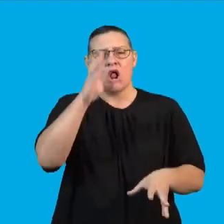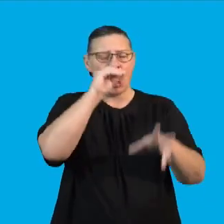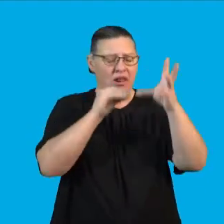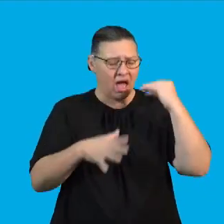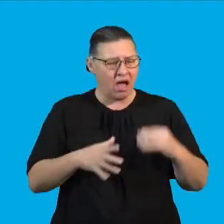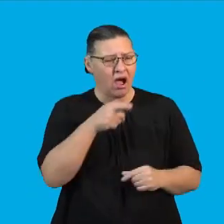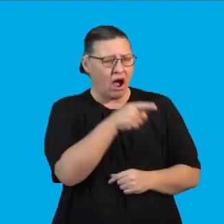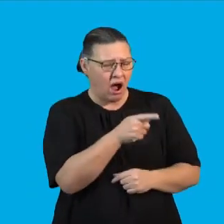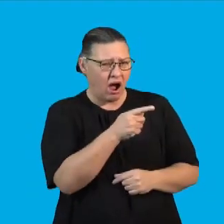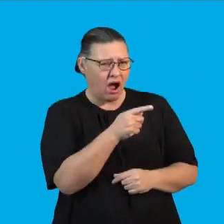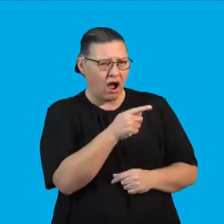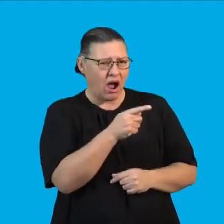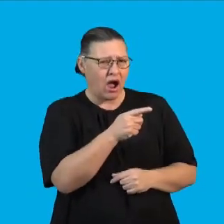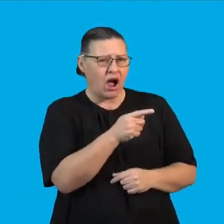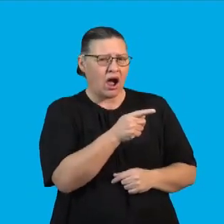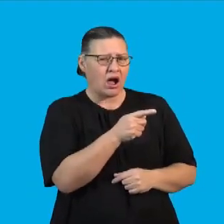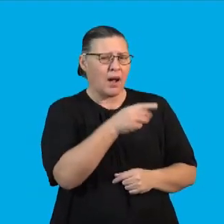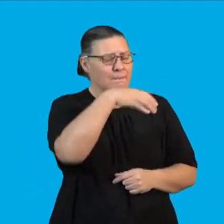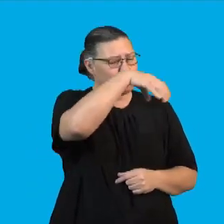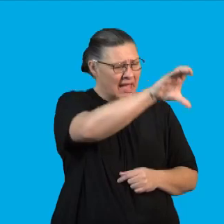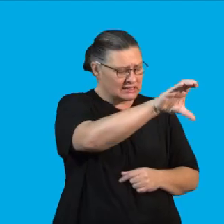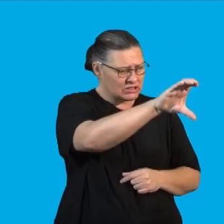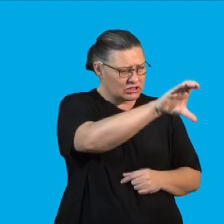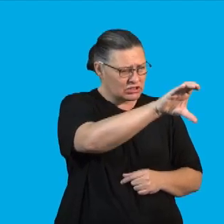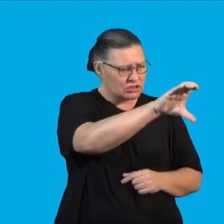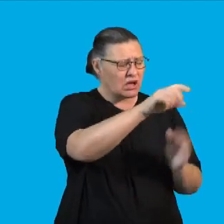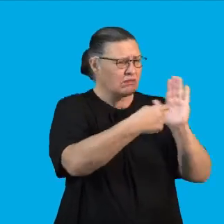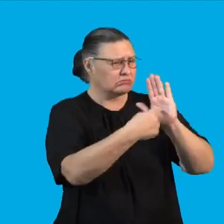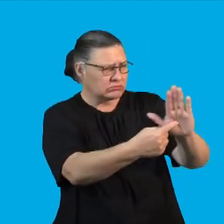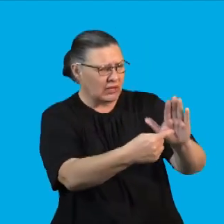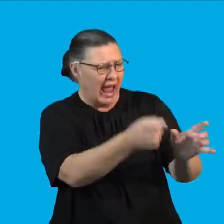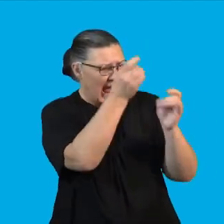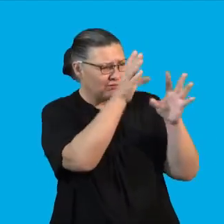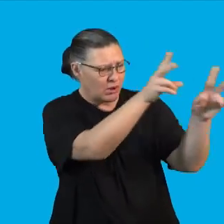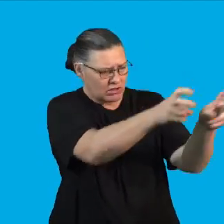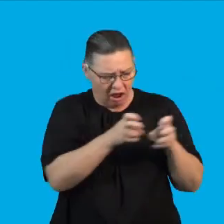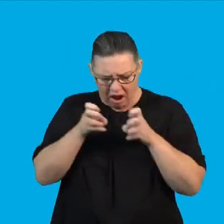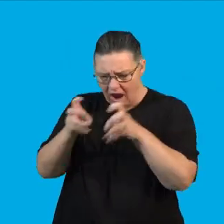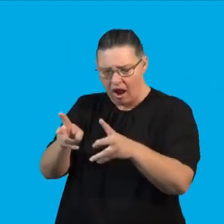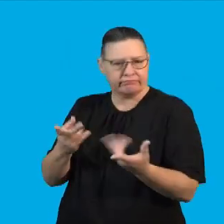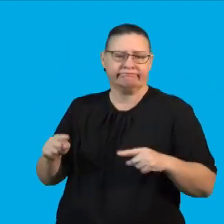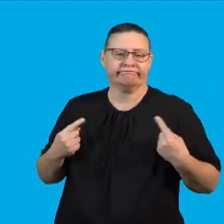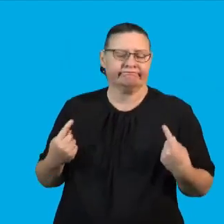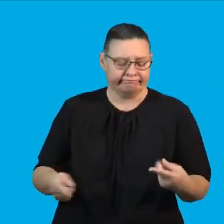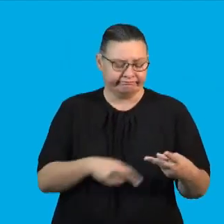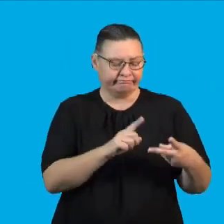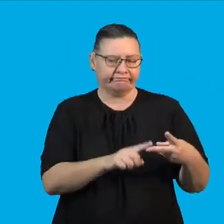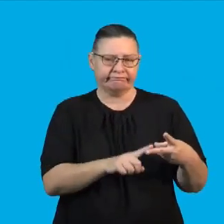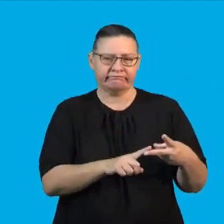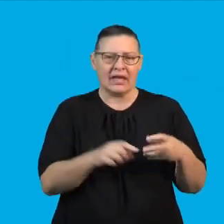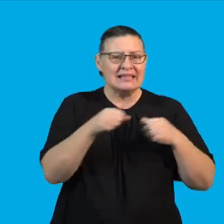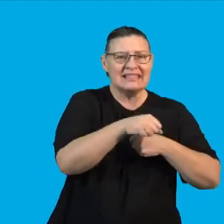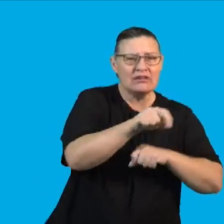learners are not able to extract relevant information from the passage, diagram, and graphs. They cannot